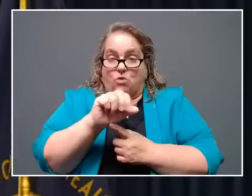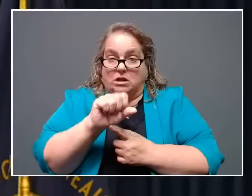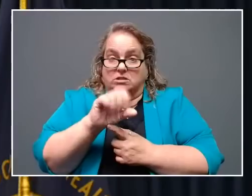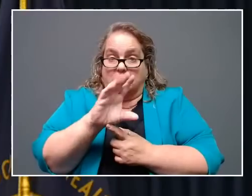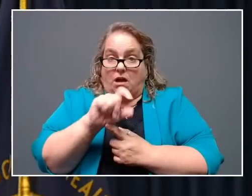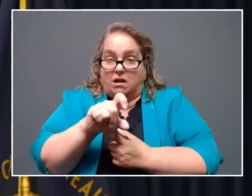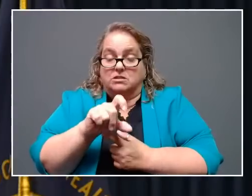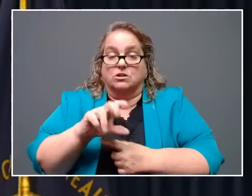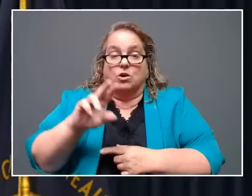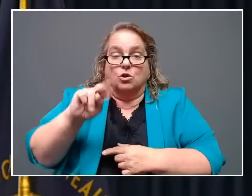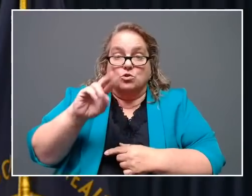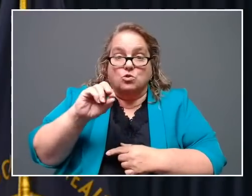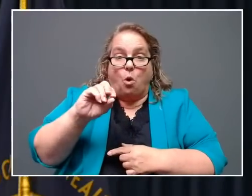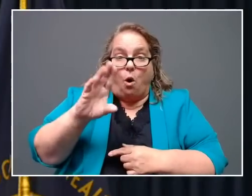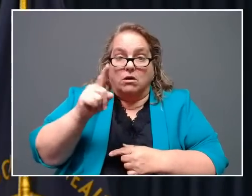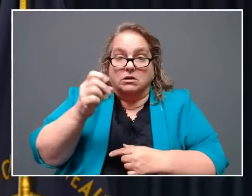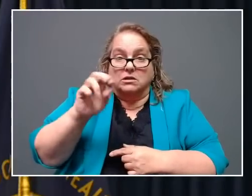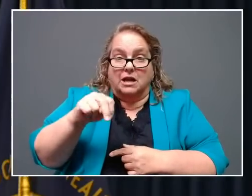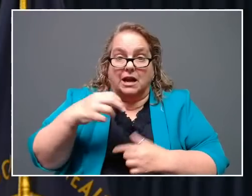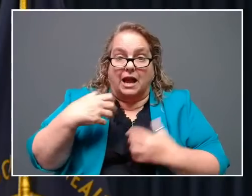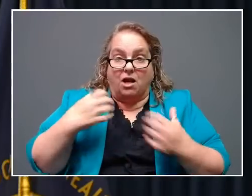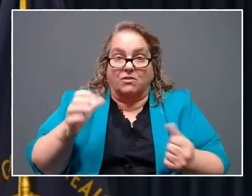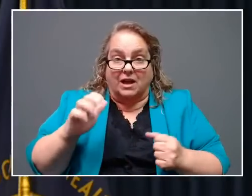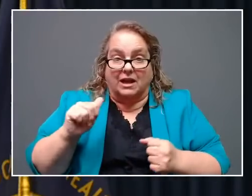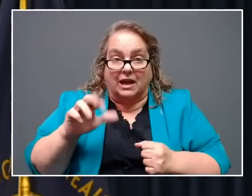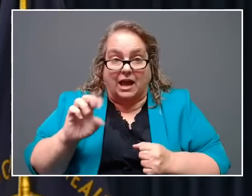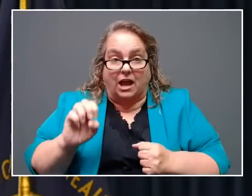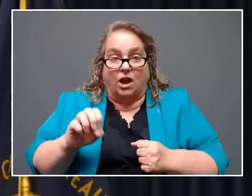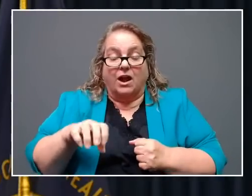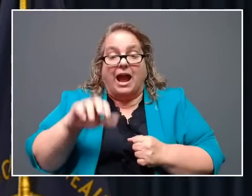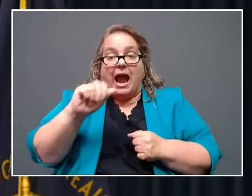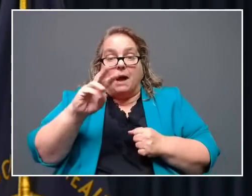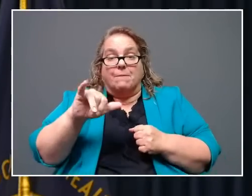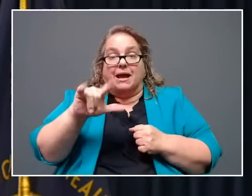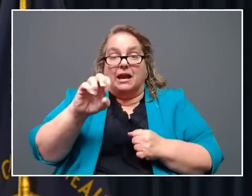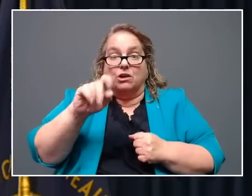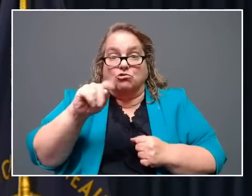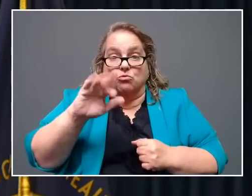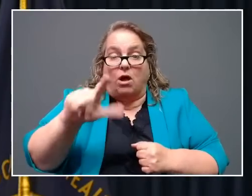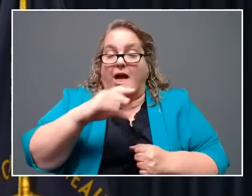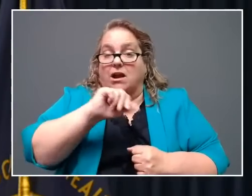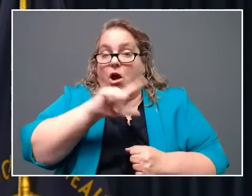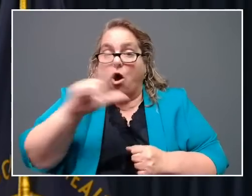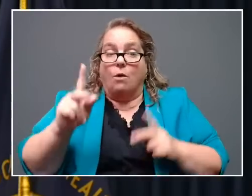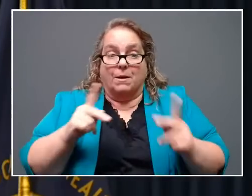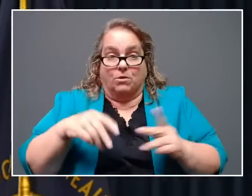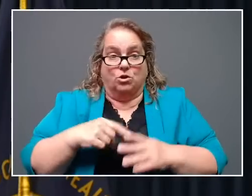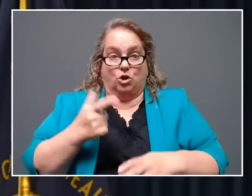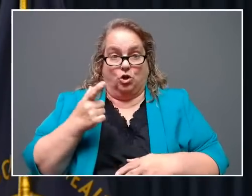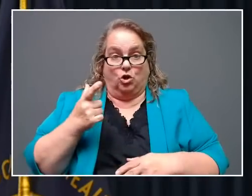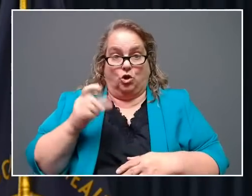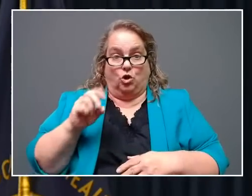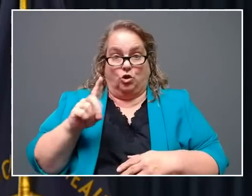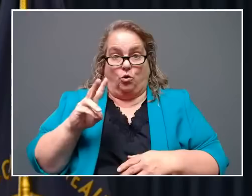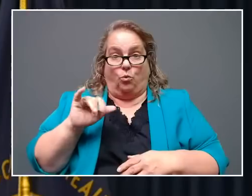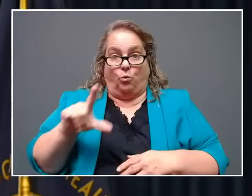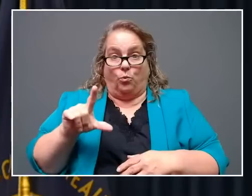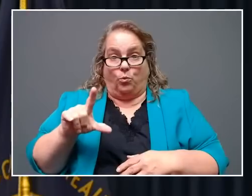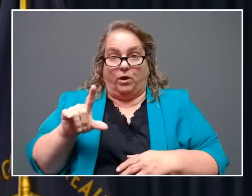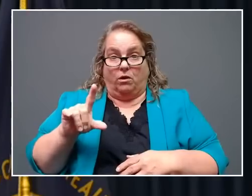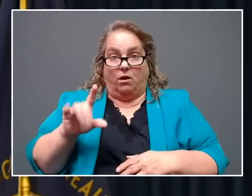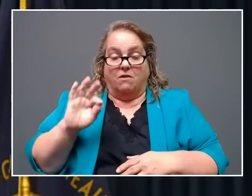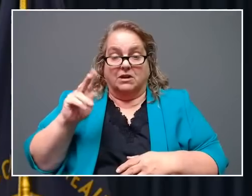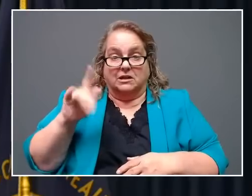to Devon Holt, Amy Luttrell, and everybody at Goodwill Industries of Kentucky. This was a hope-filled